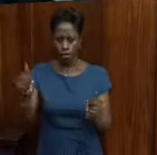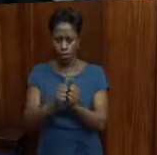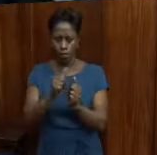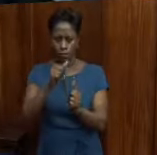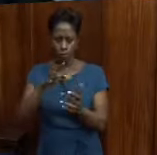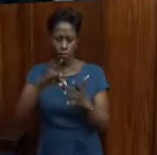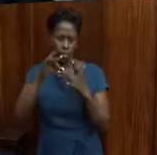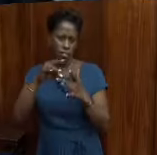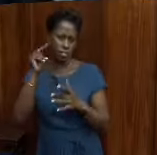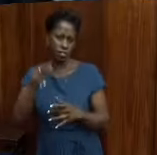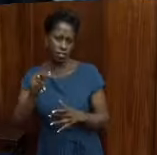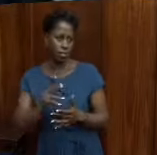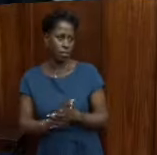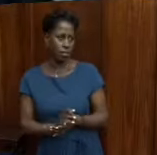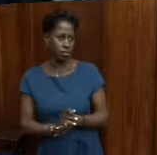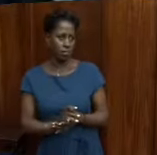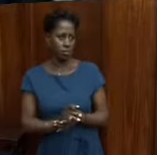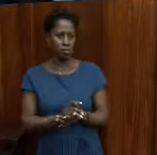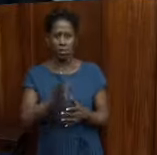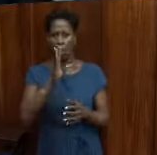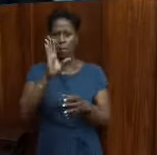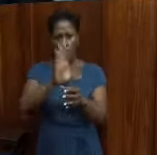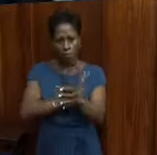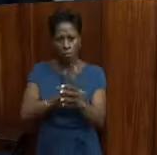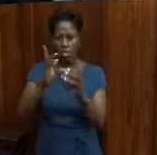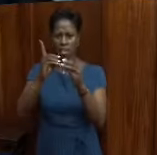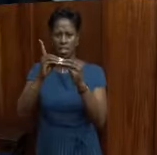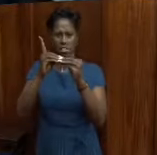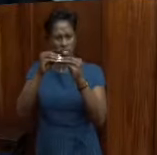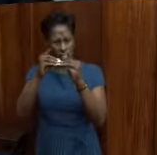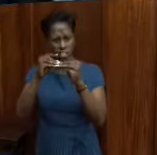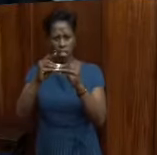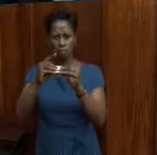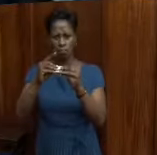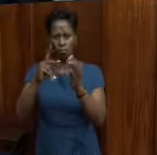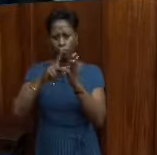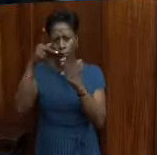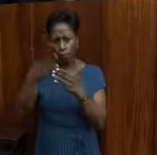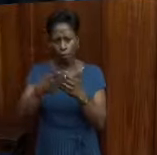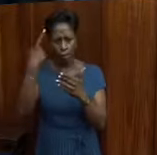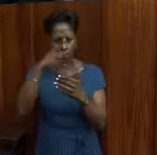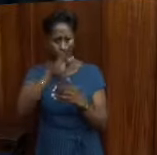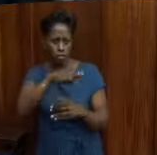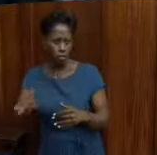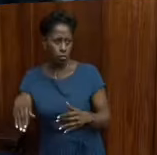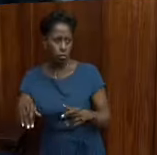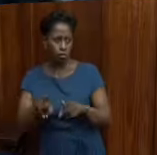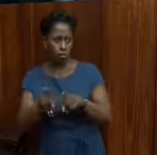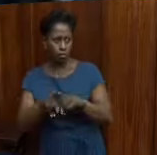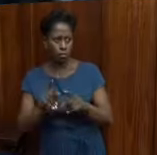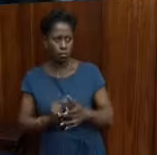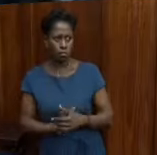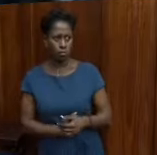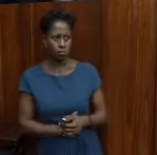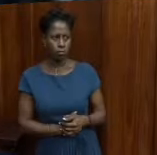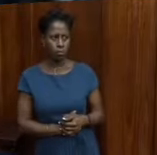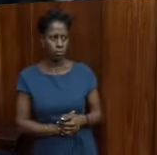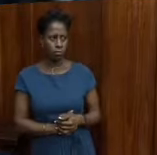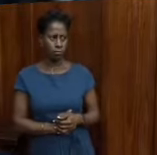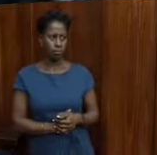program is a new digital curriculum, which will be developed for primary schools. This curriculum is intended to